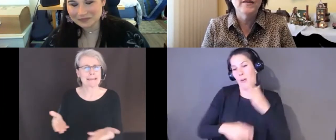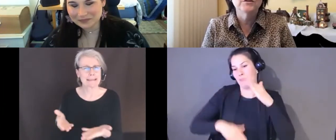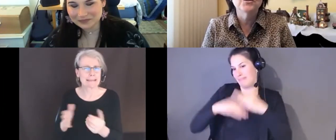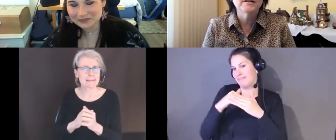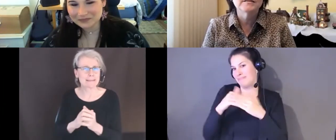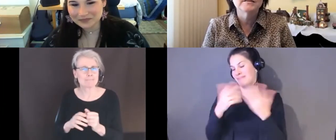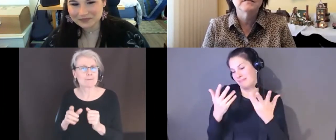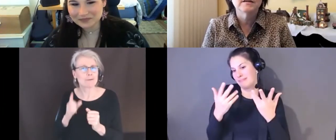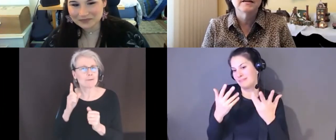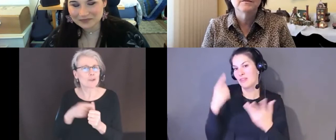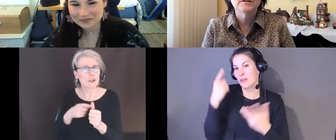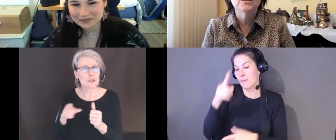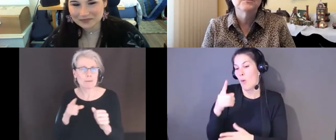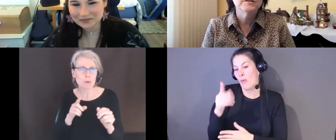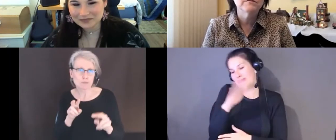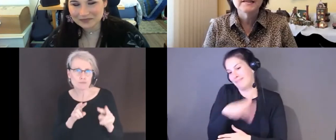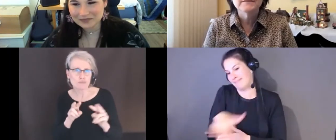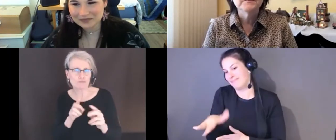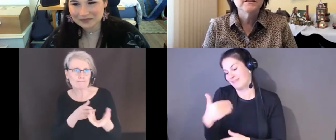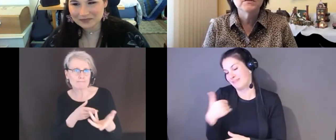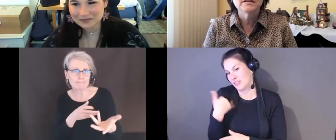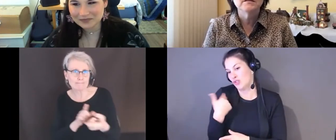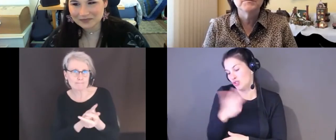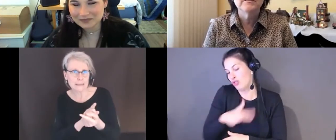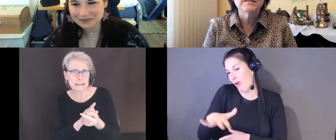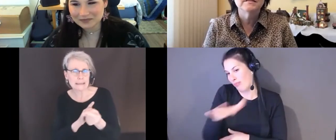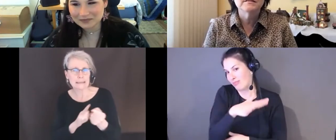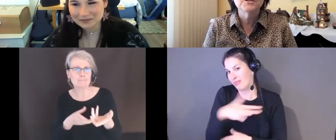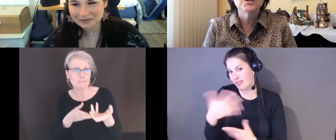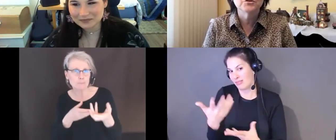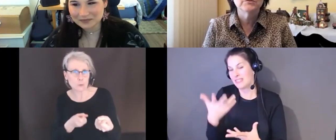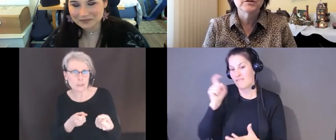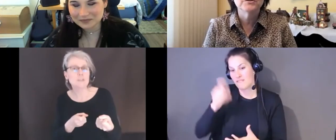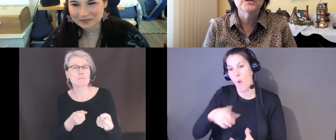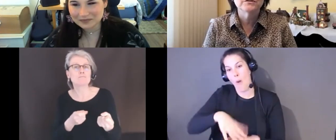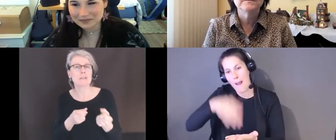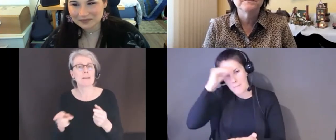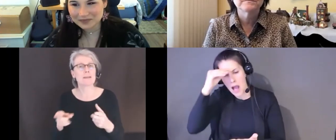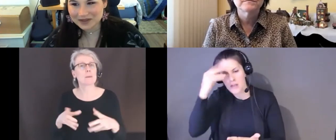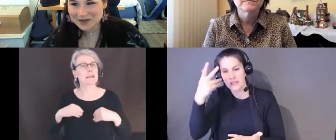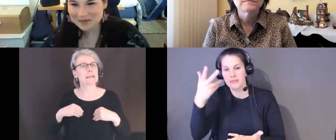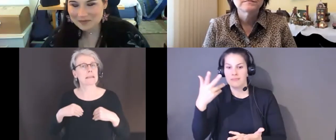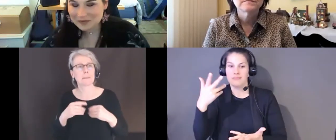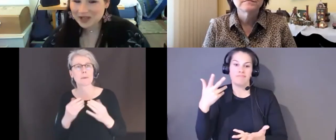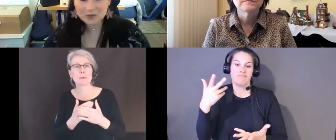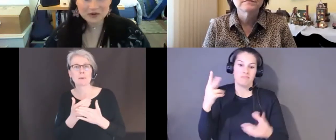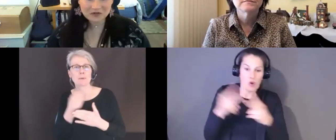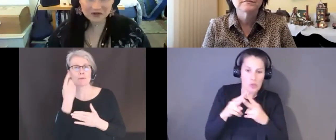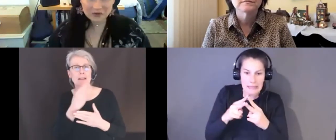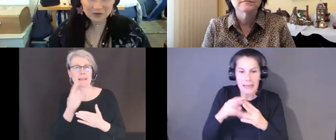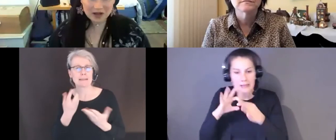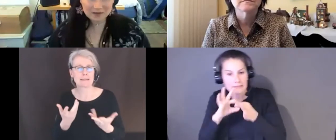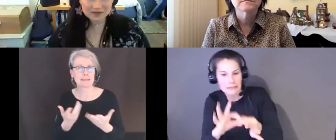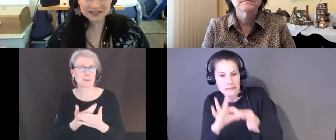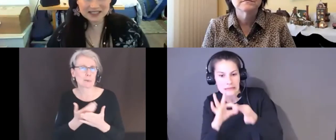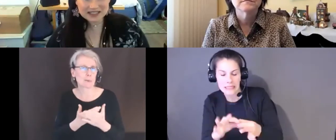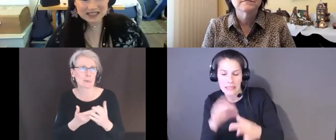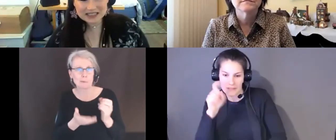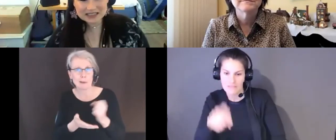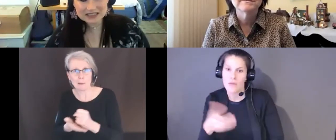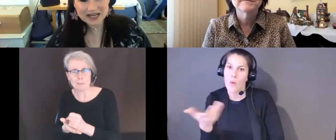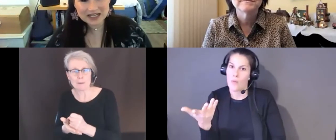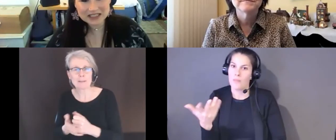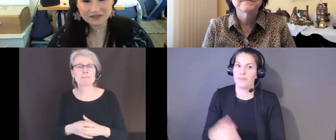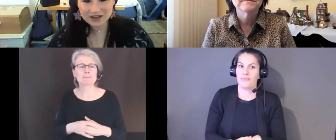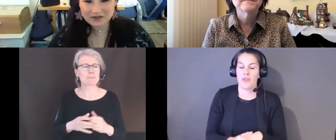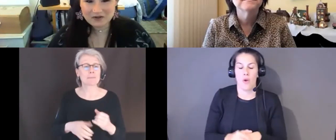know and then trust, in terms of giving a little bit of assistance during a rehearsal. Yeah. Okay, wonderful. Let's get to